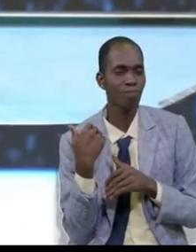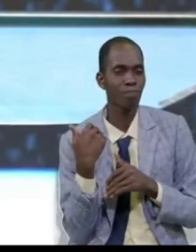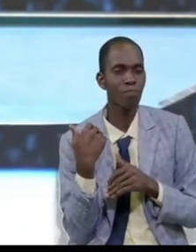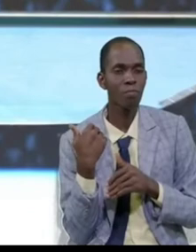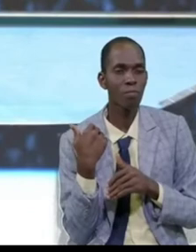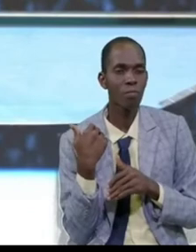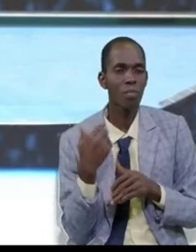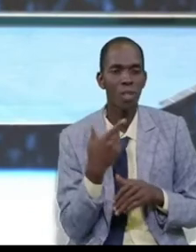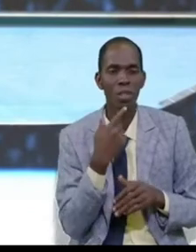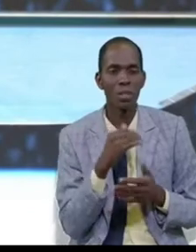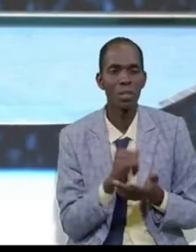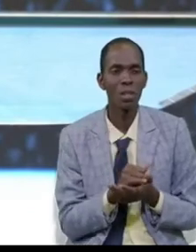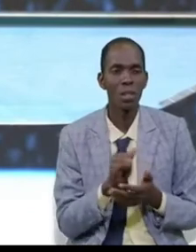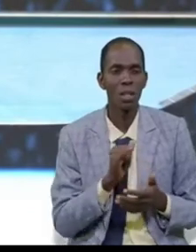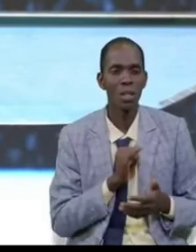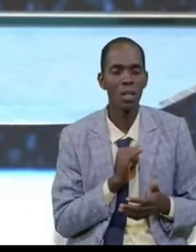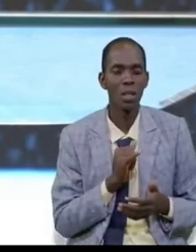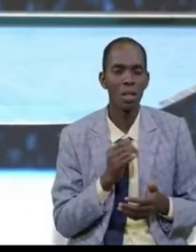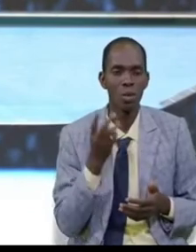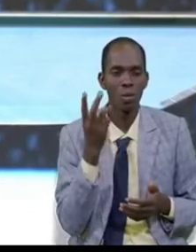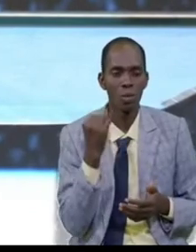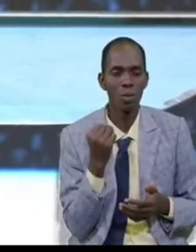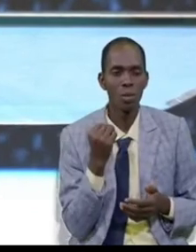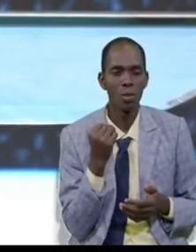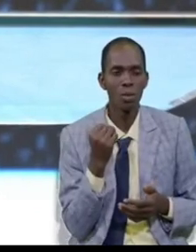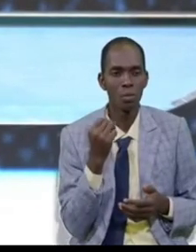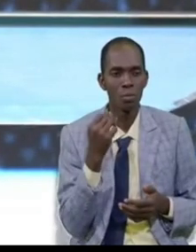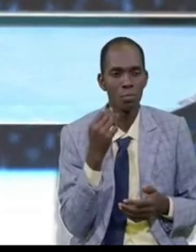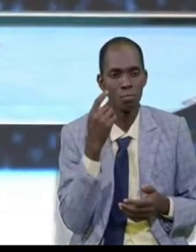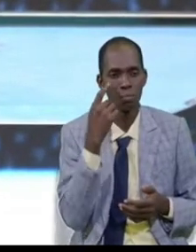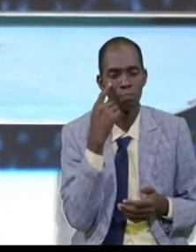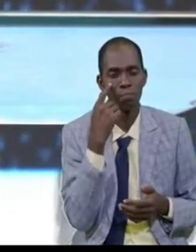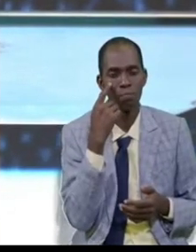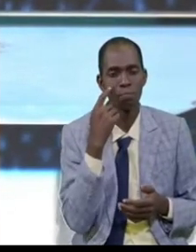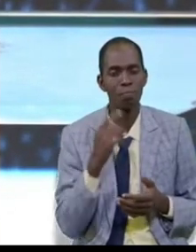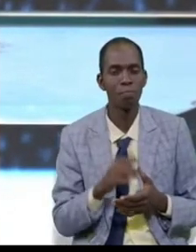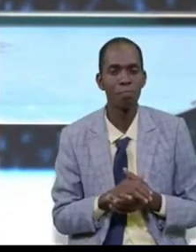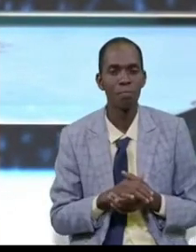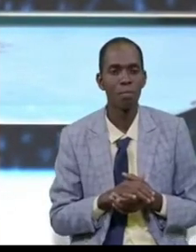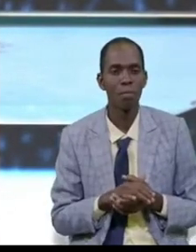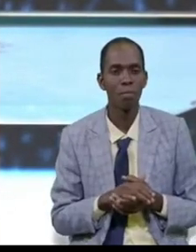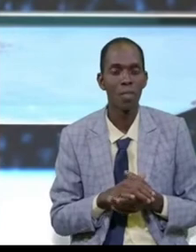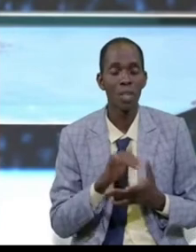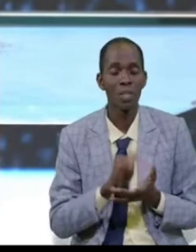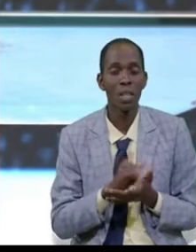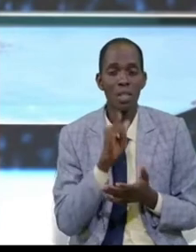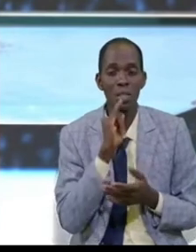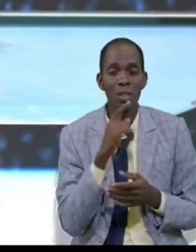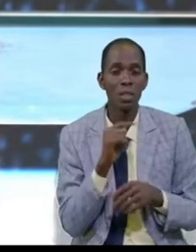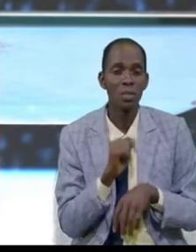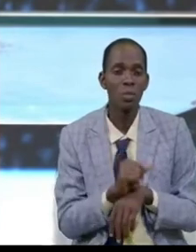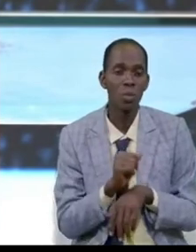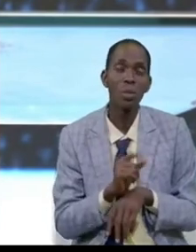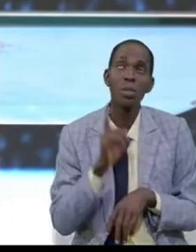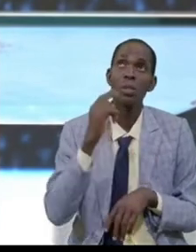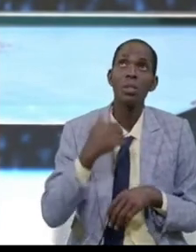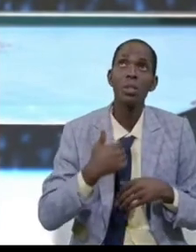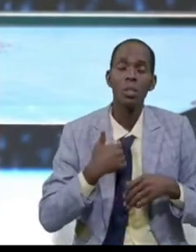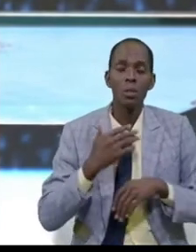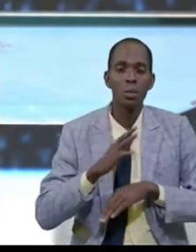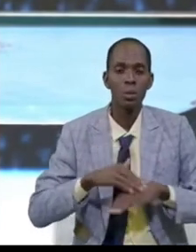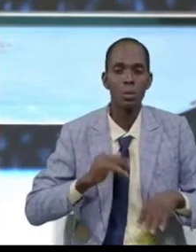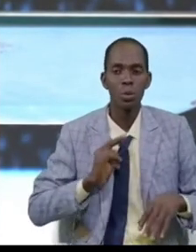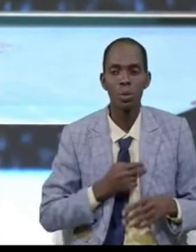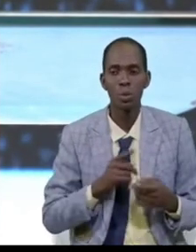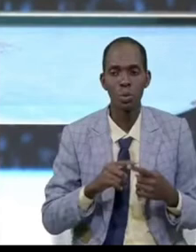feet to the lame, I was eyes to the blind. That's the work he has called us to do